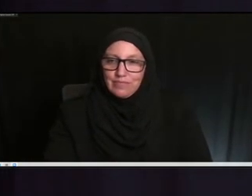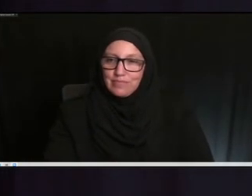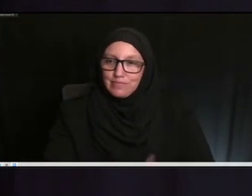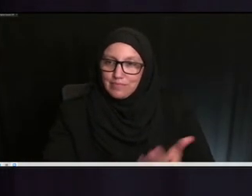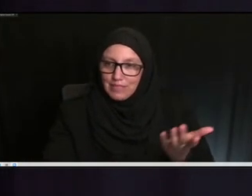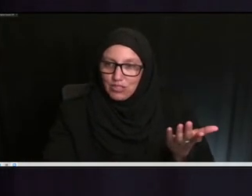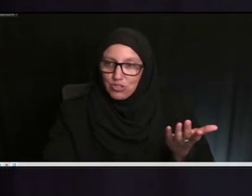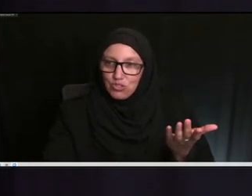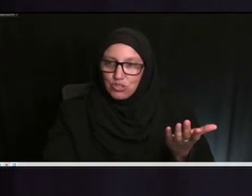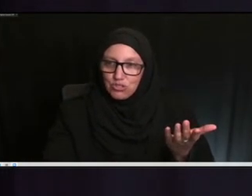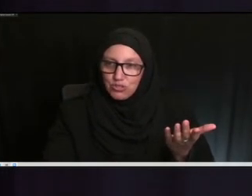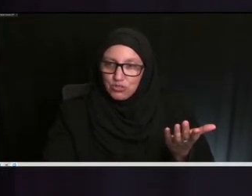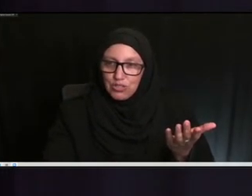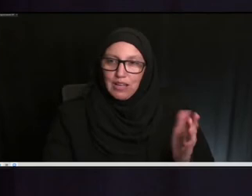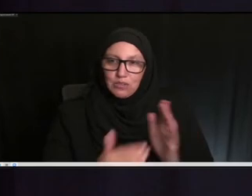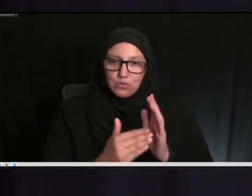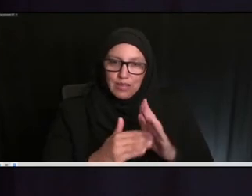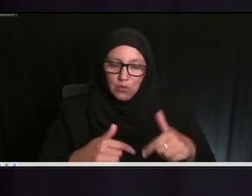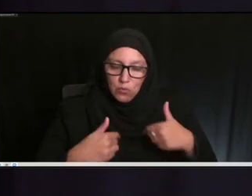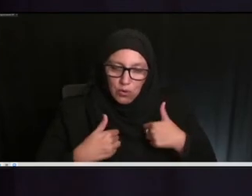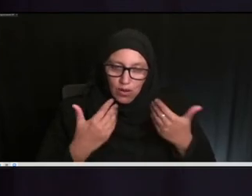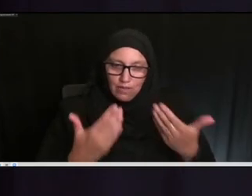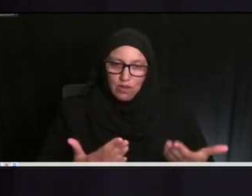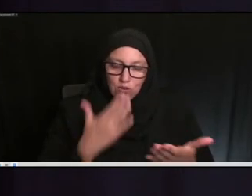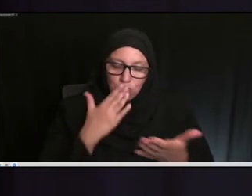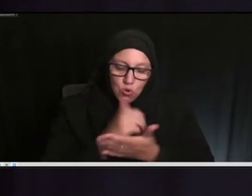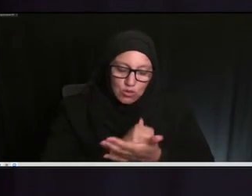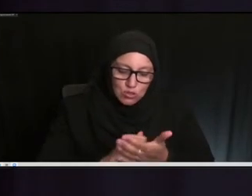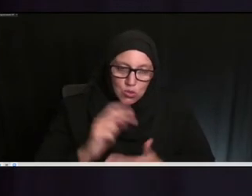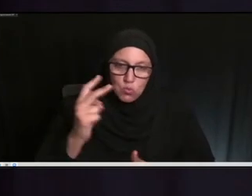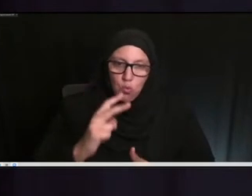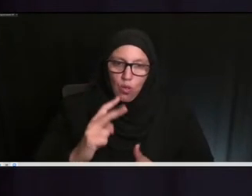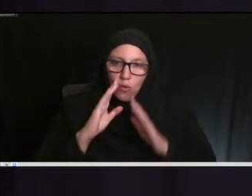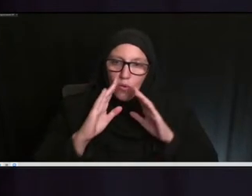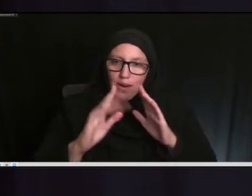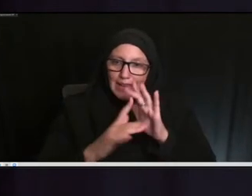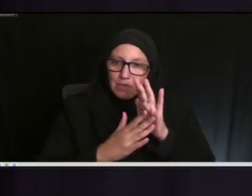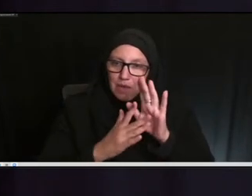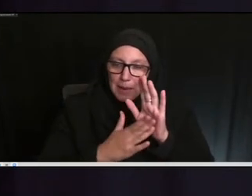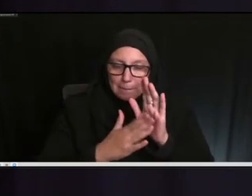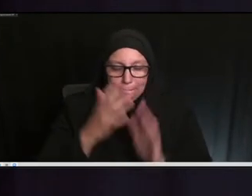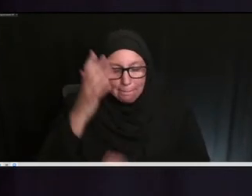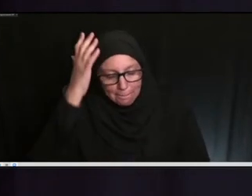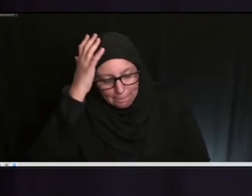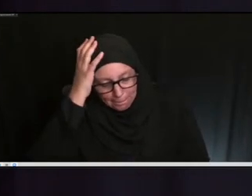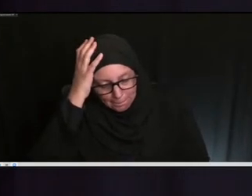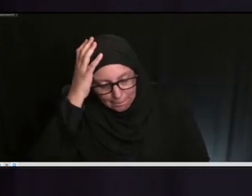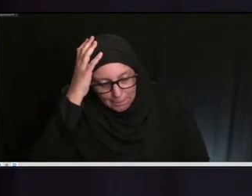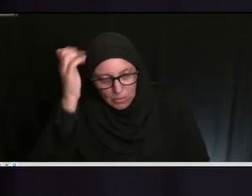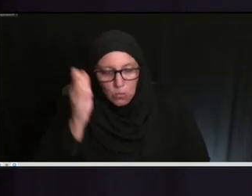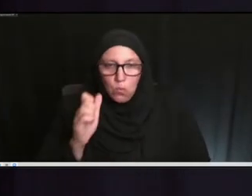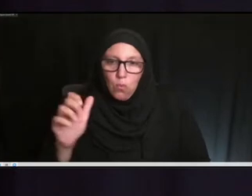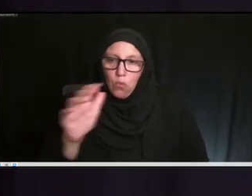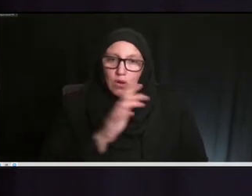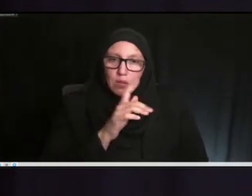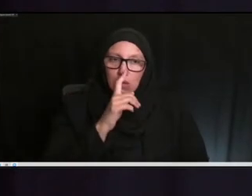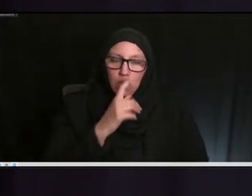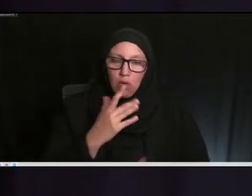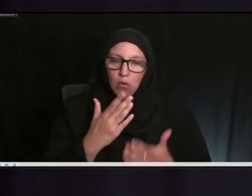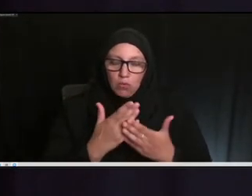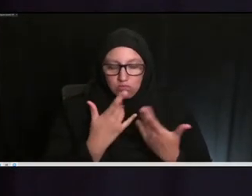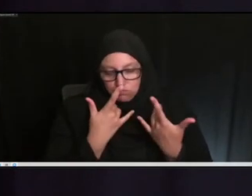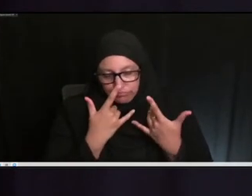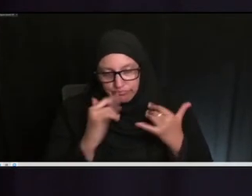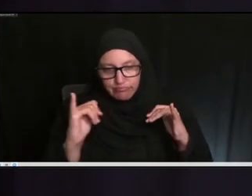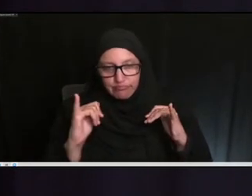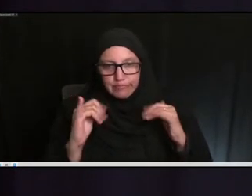our condolences to the 12th Holy Imam and all of the Masumeen on the sad anniversary of the Shahadat of Imam